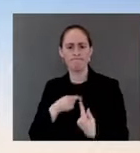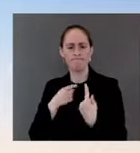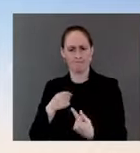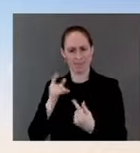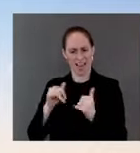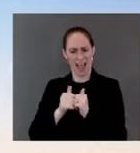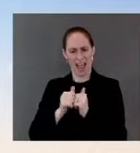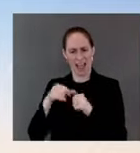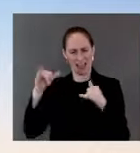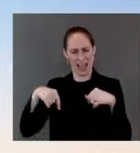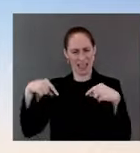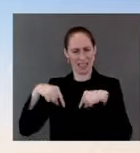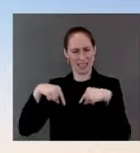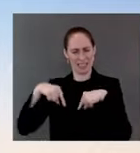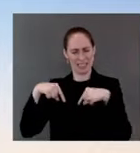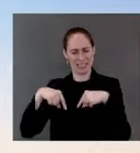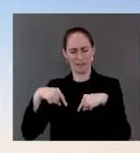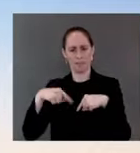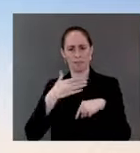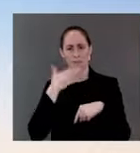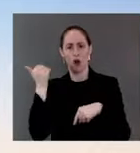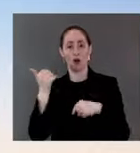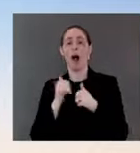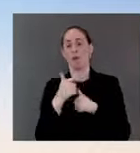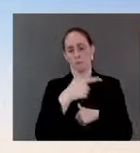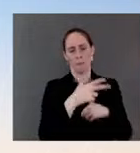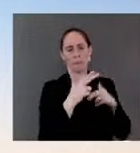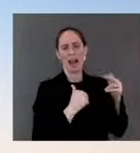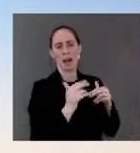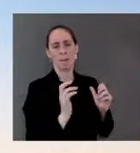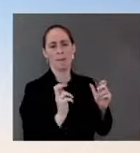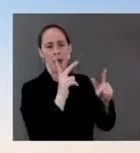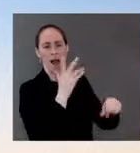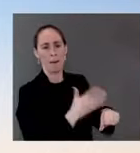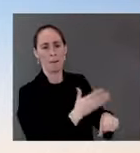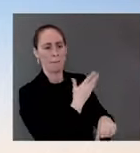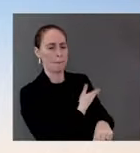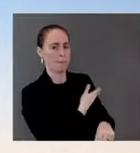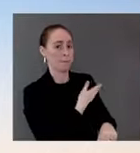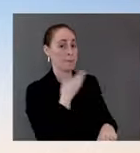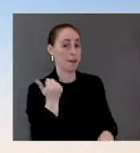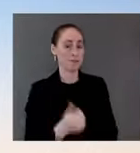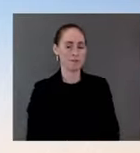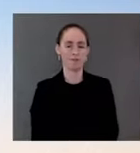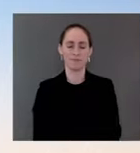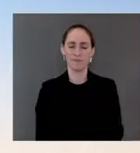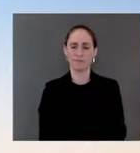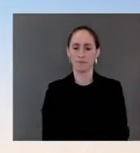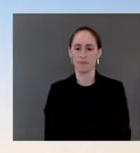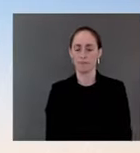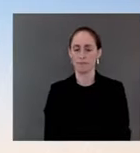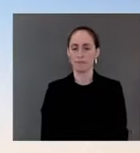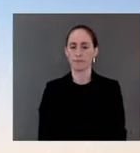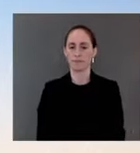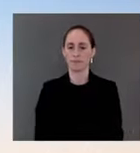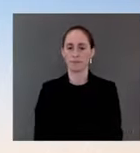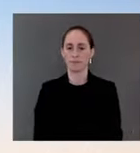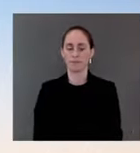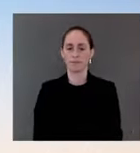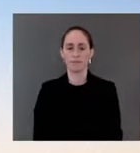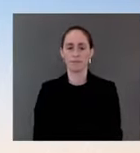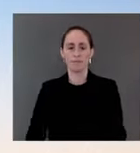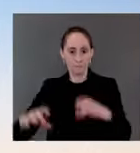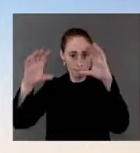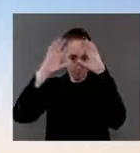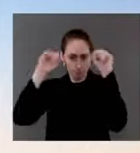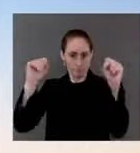he would be speaking with Senator Manchin early next week. Obviously, we're in touch at a staff level, but I will leave it, of course, to Senator Manchin to